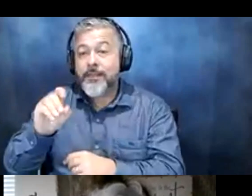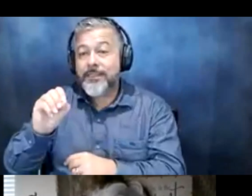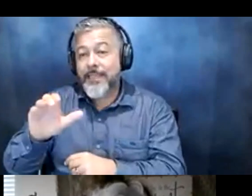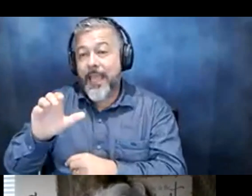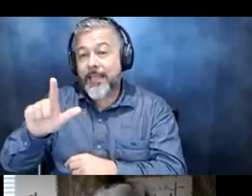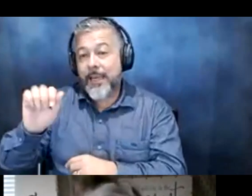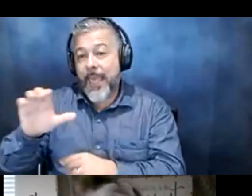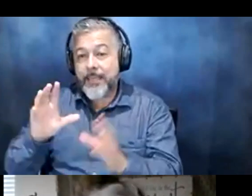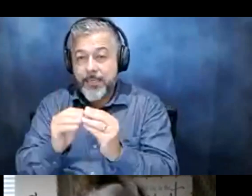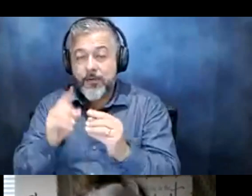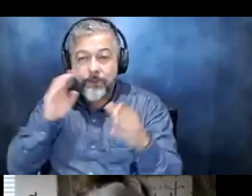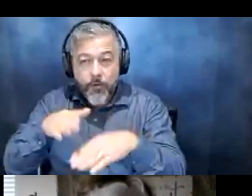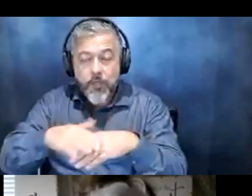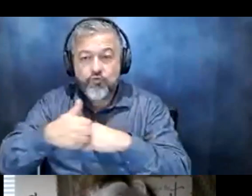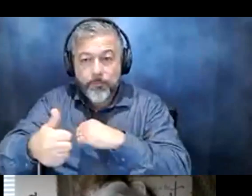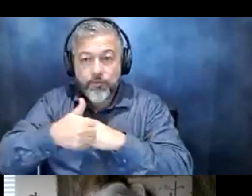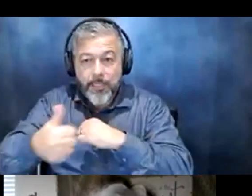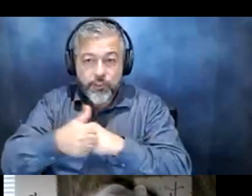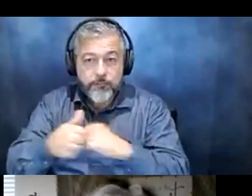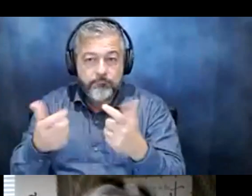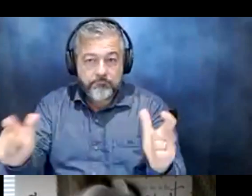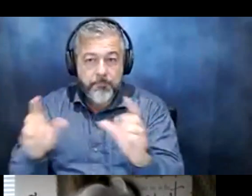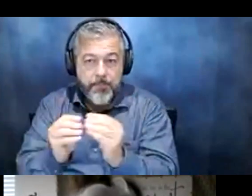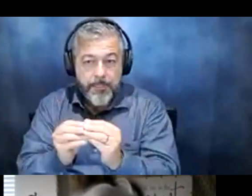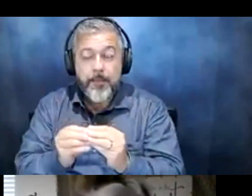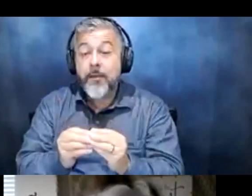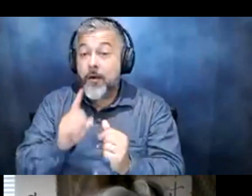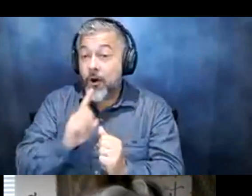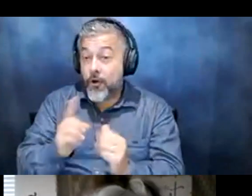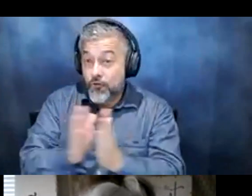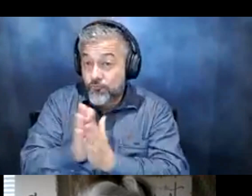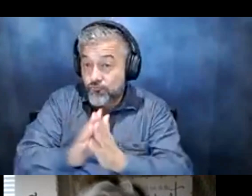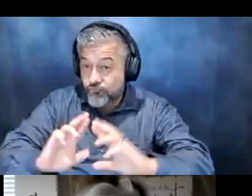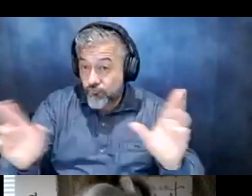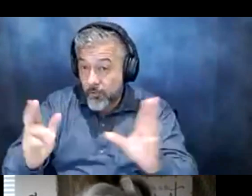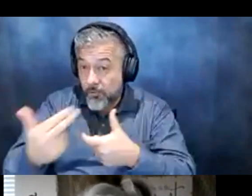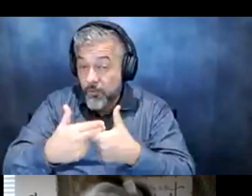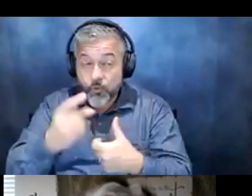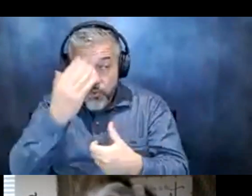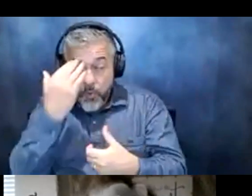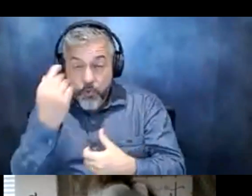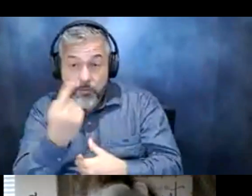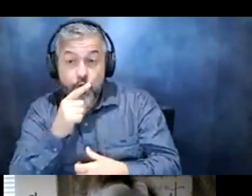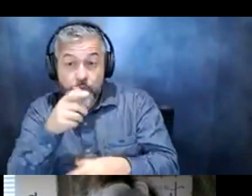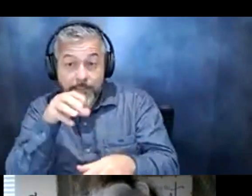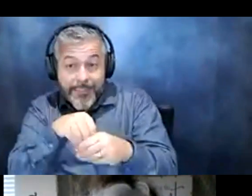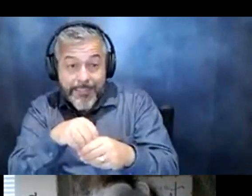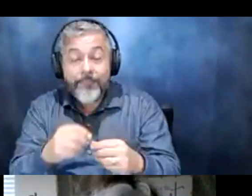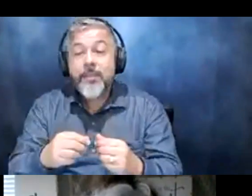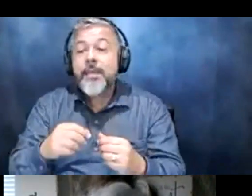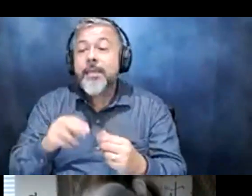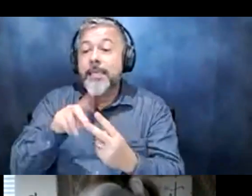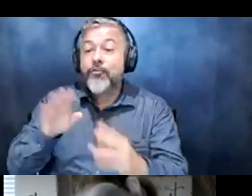on transportation extravaganza. So are you in? Do you know someone who's in? If so, either raise your